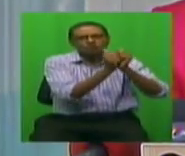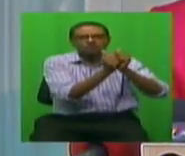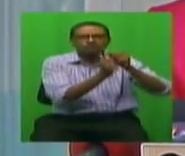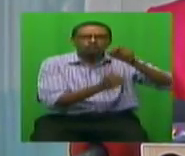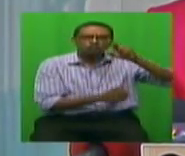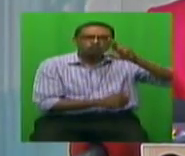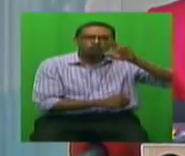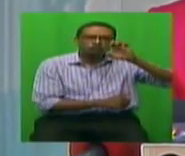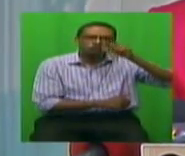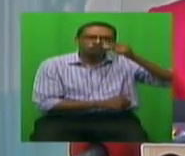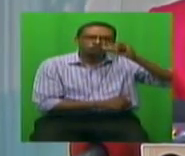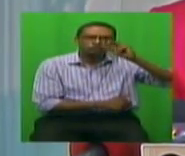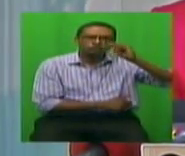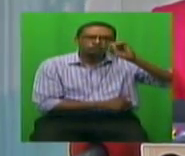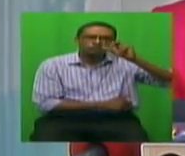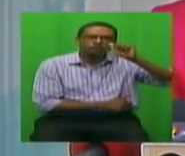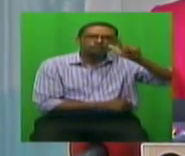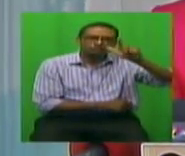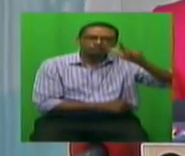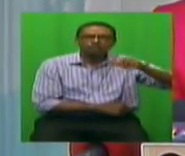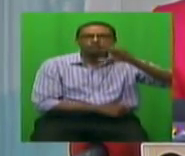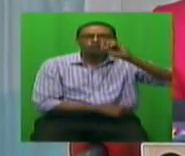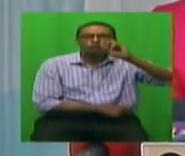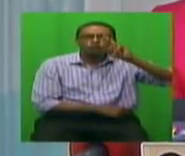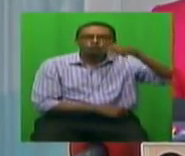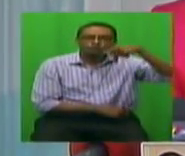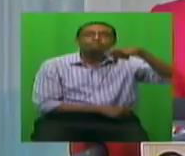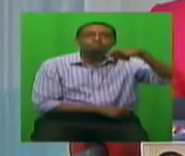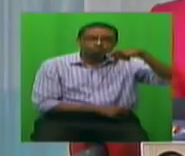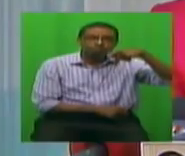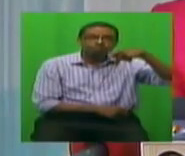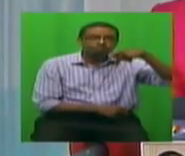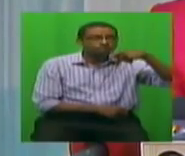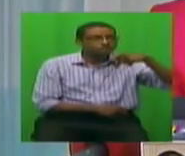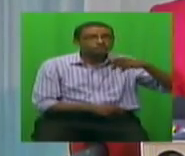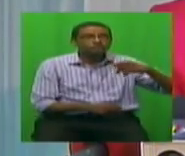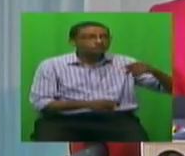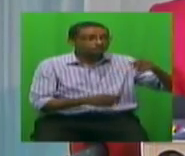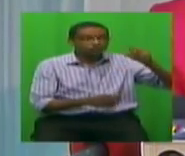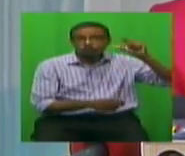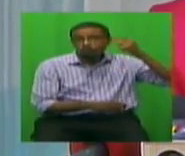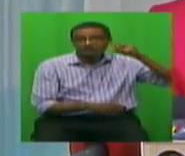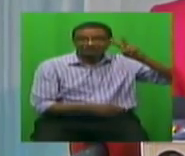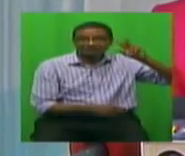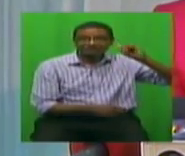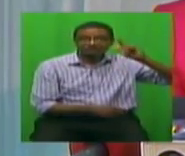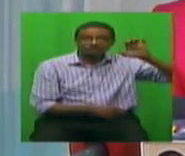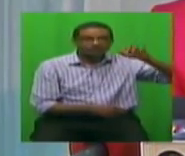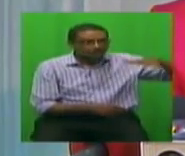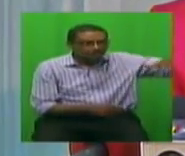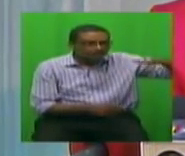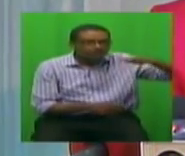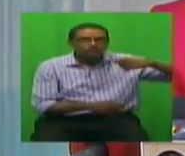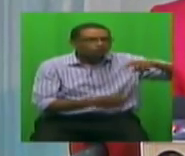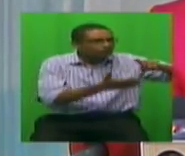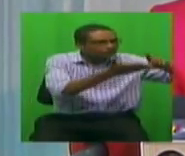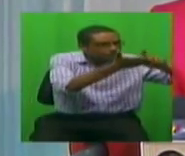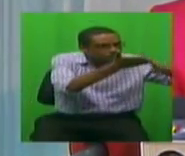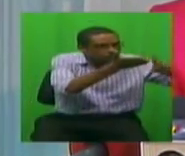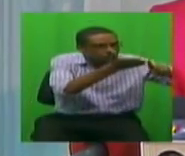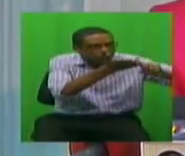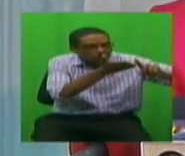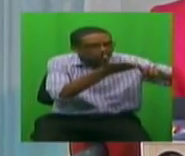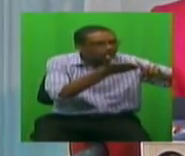corporation. So as we have done assessments in Greenville, for example, they are going to be there this morning to start collection of the garbage